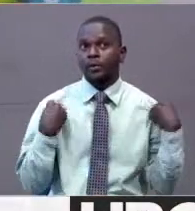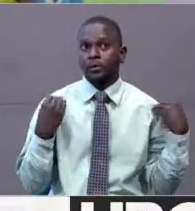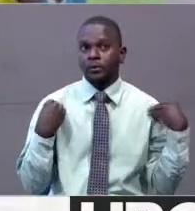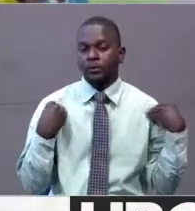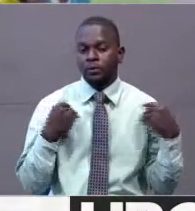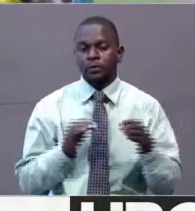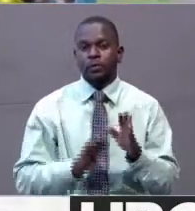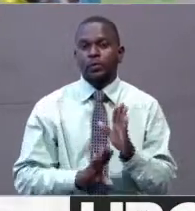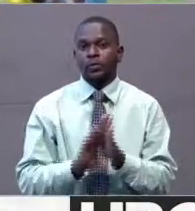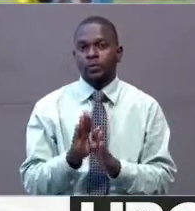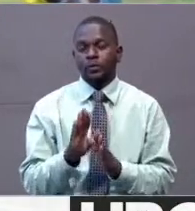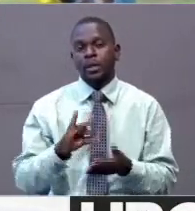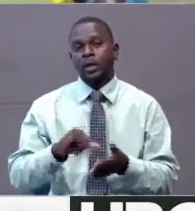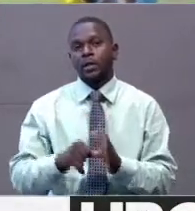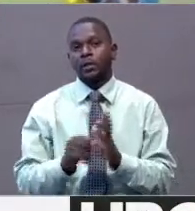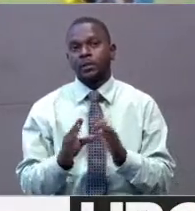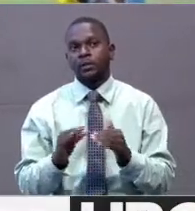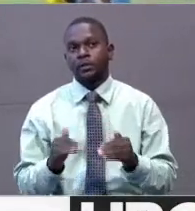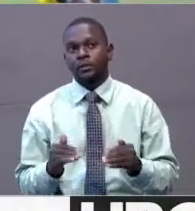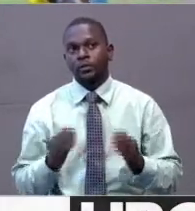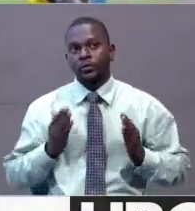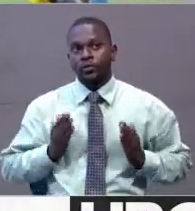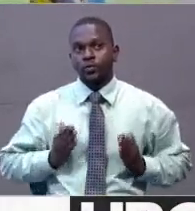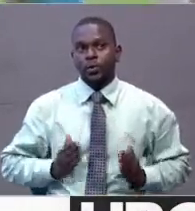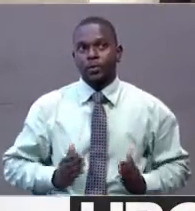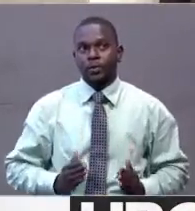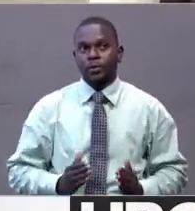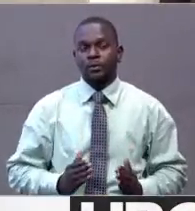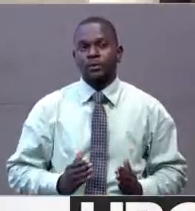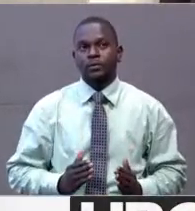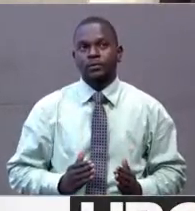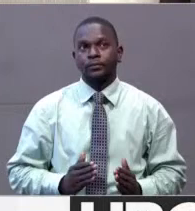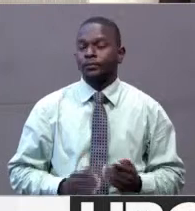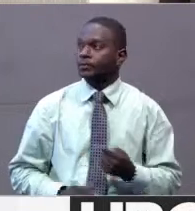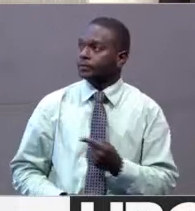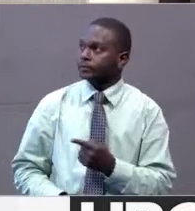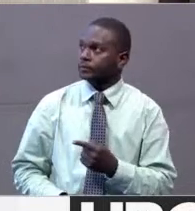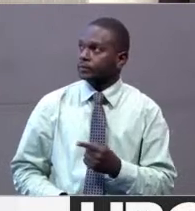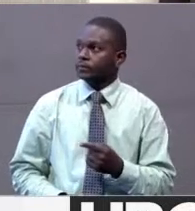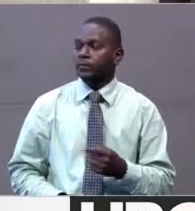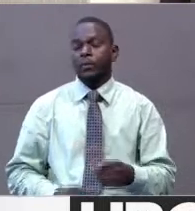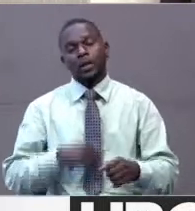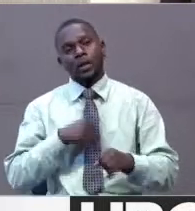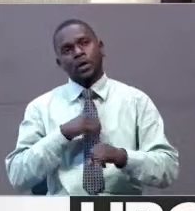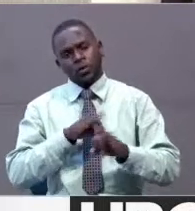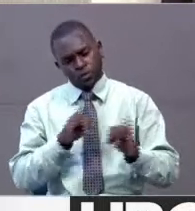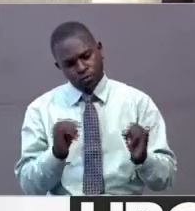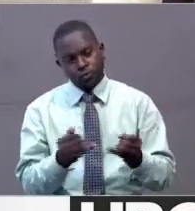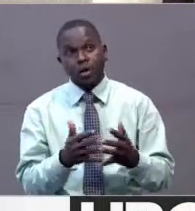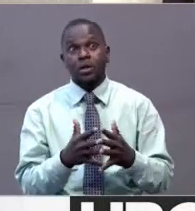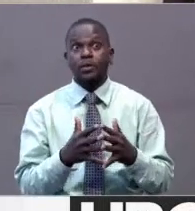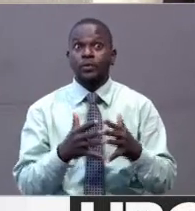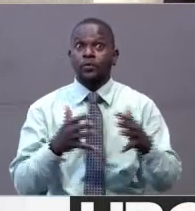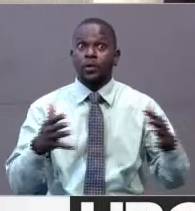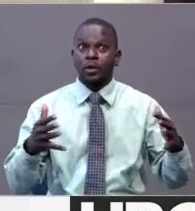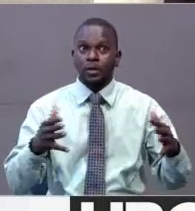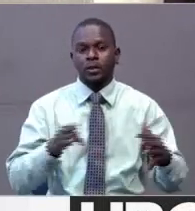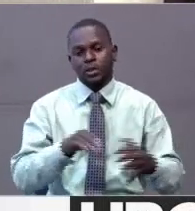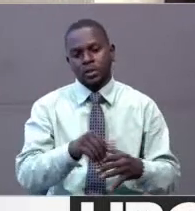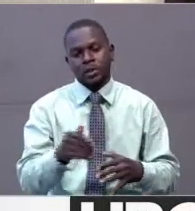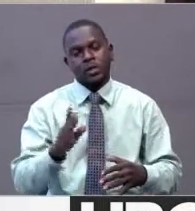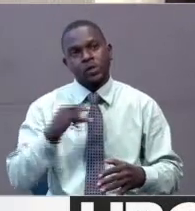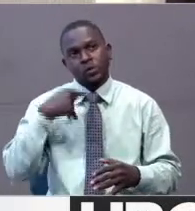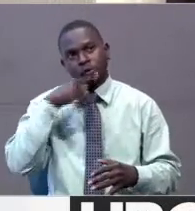with a development aspect of a human being. Through the FOD, we also expand to other